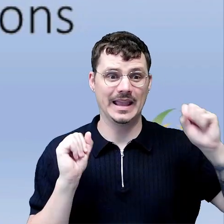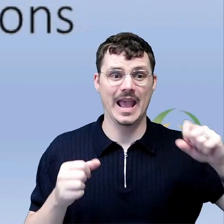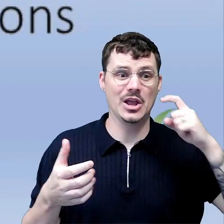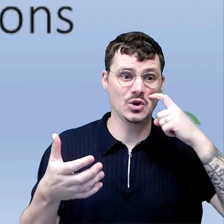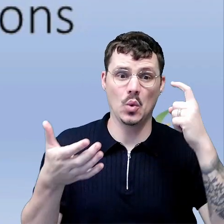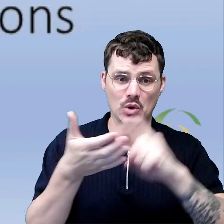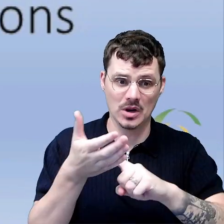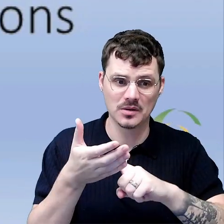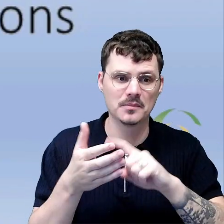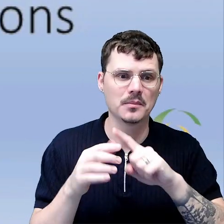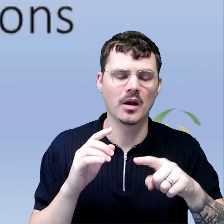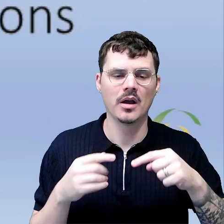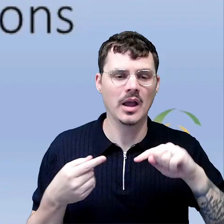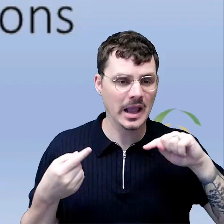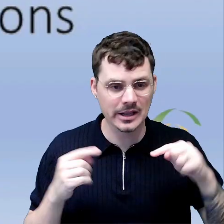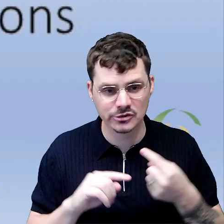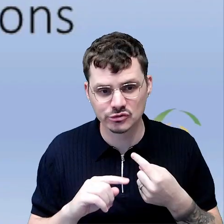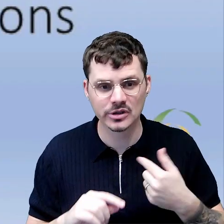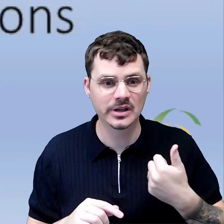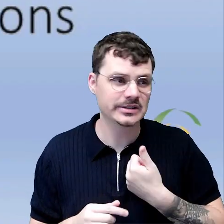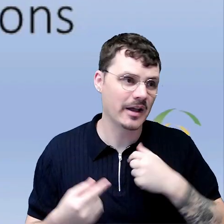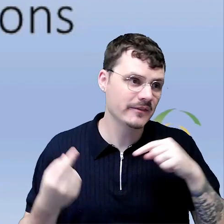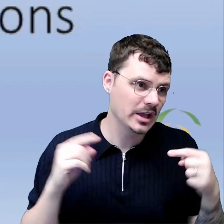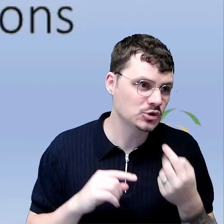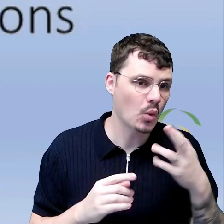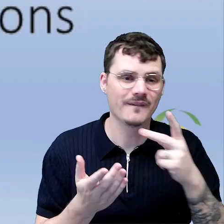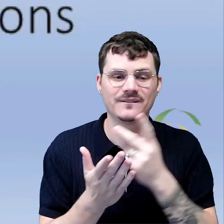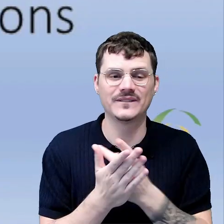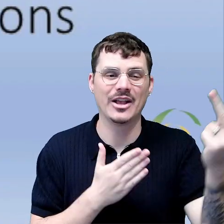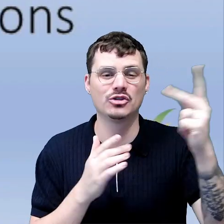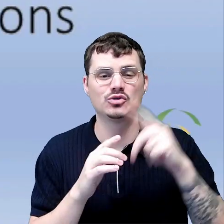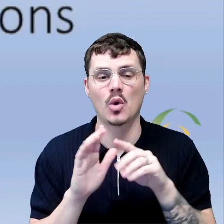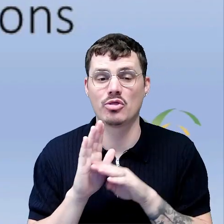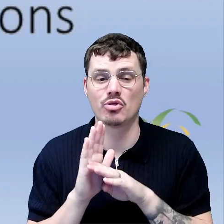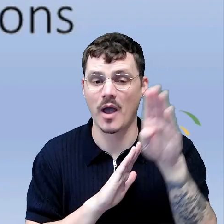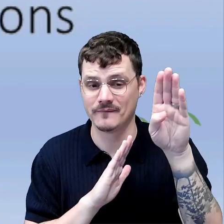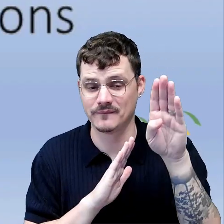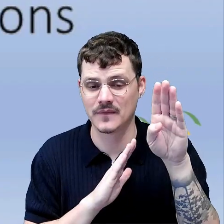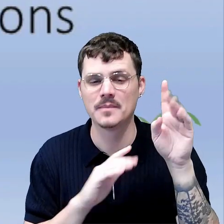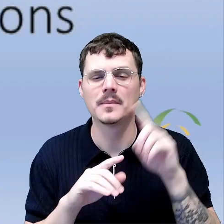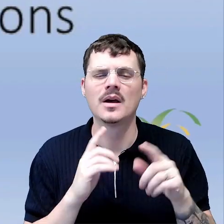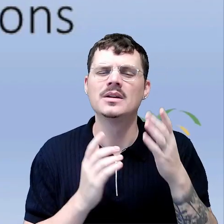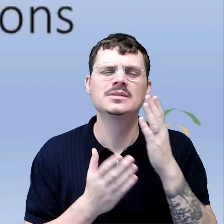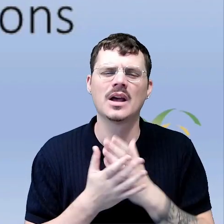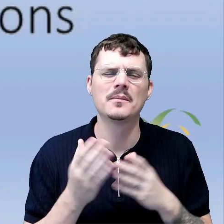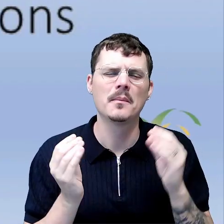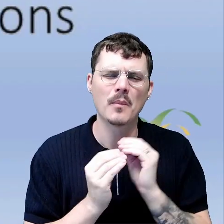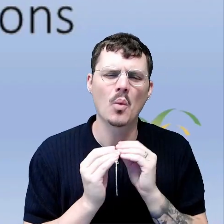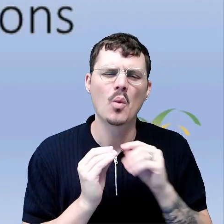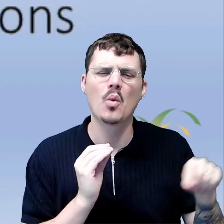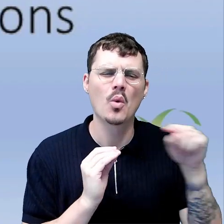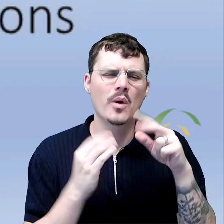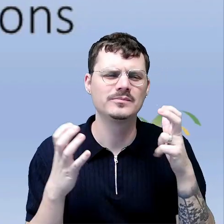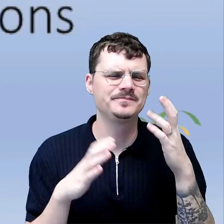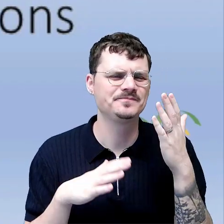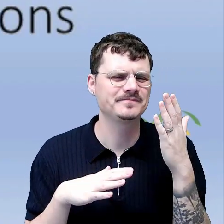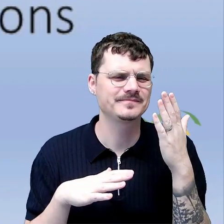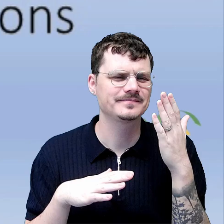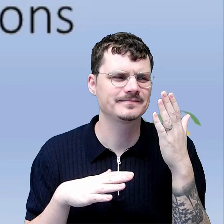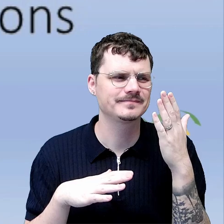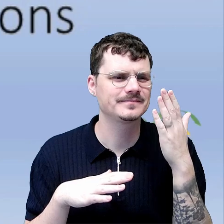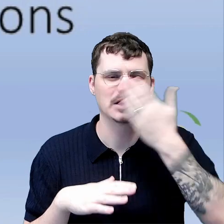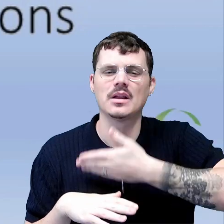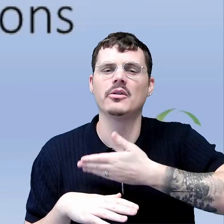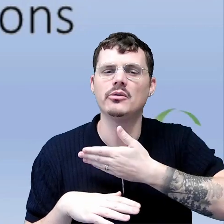noticed, injury, self-injury, failure to thrive, but some of the more subtle